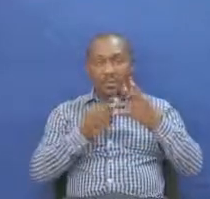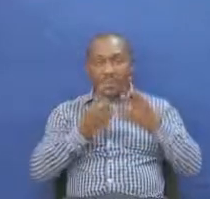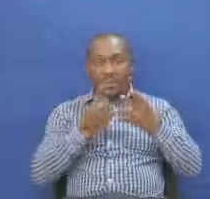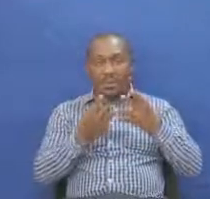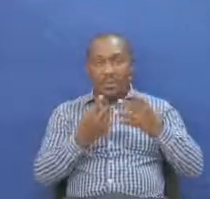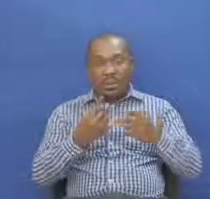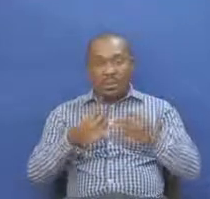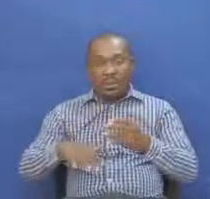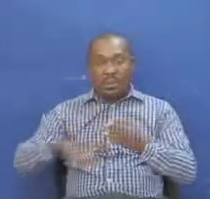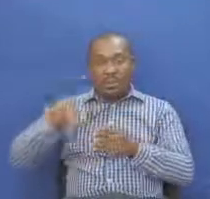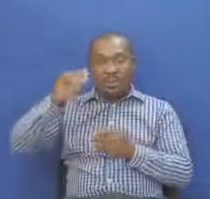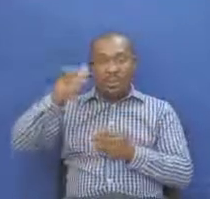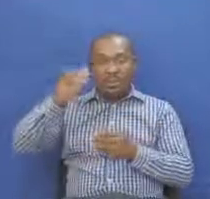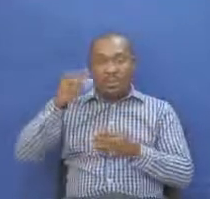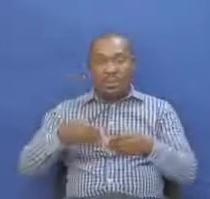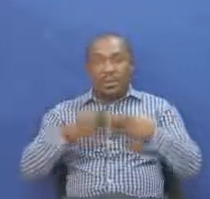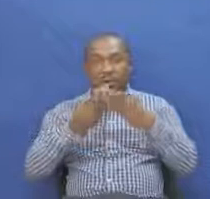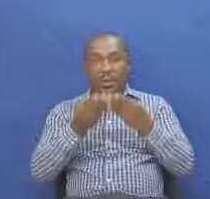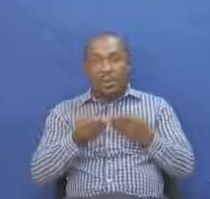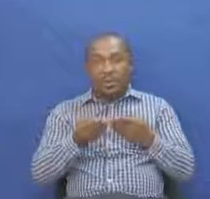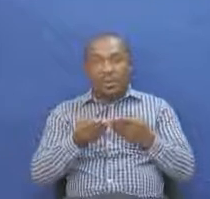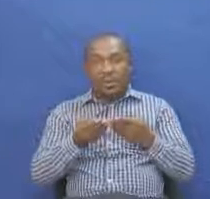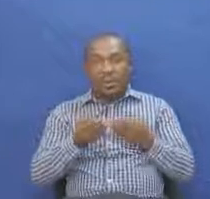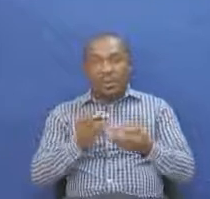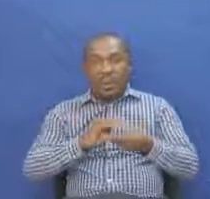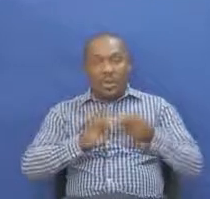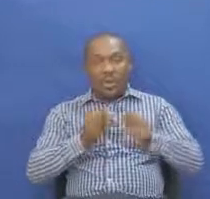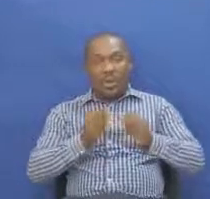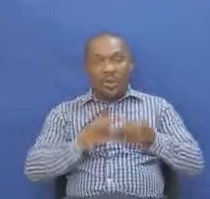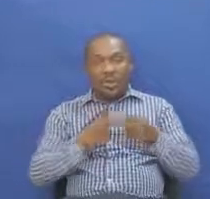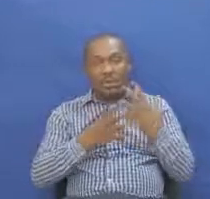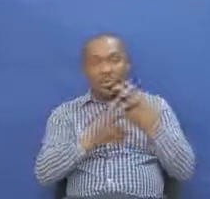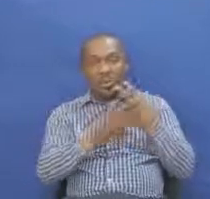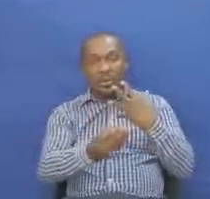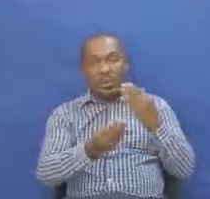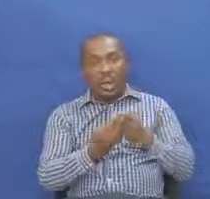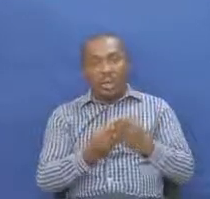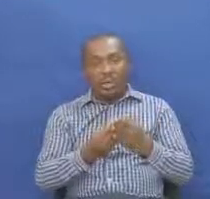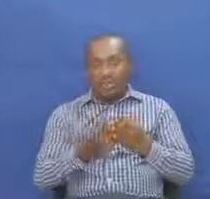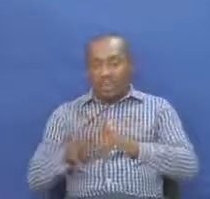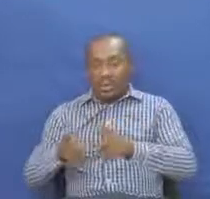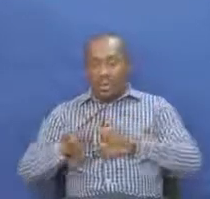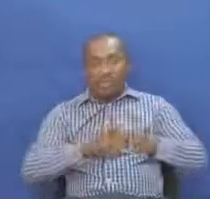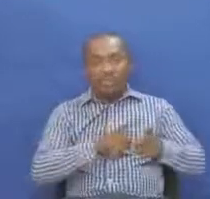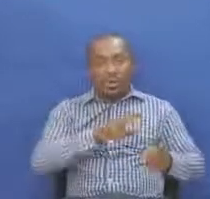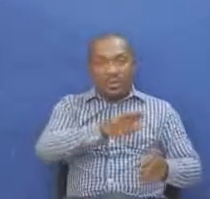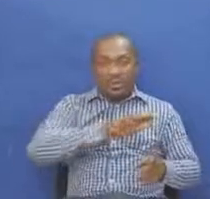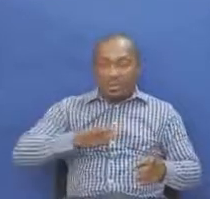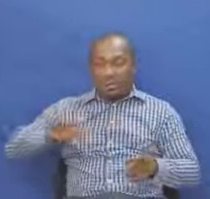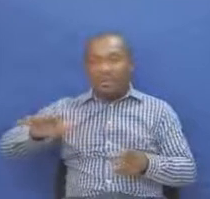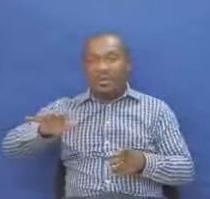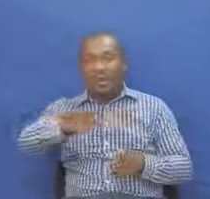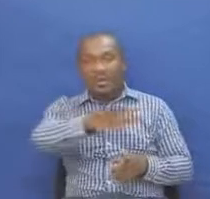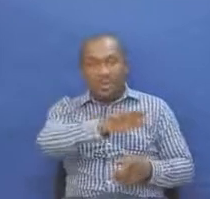growth enables organism to adapt to different environment. Growth enables